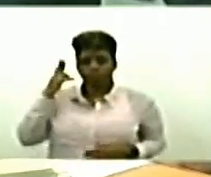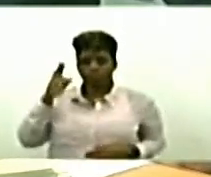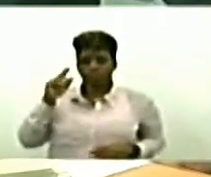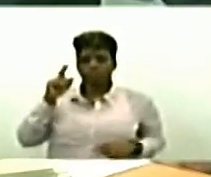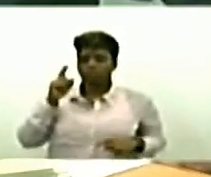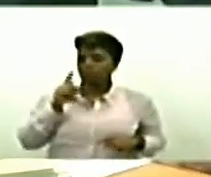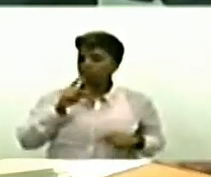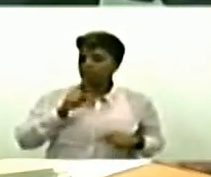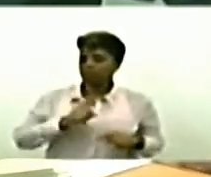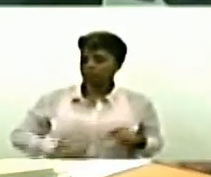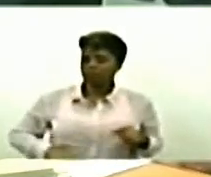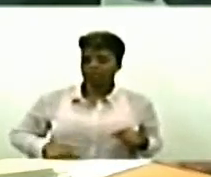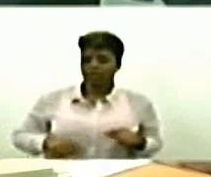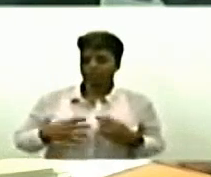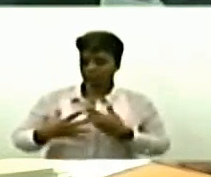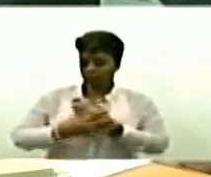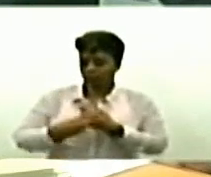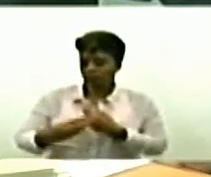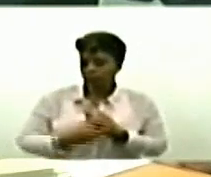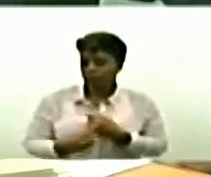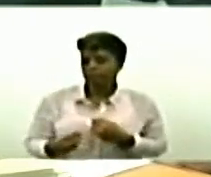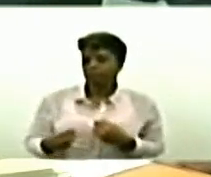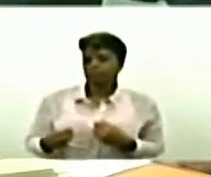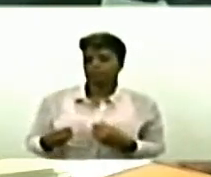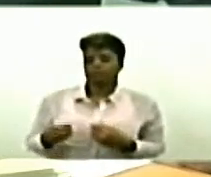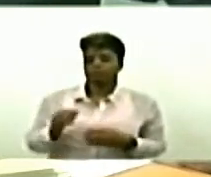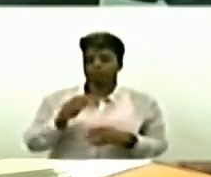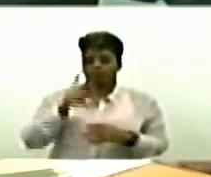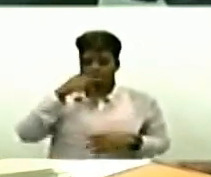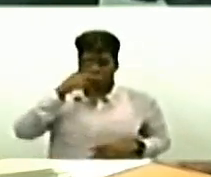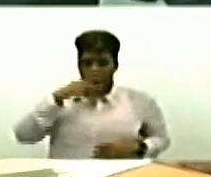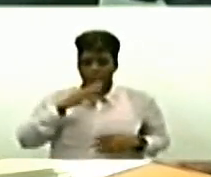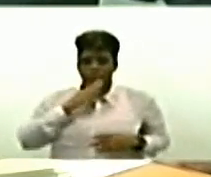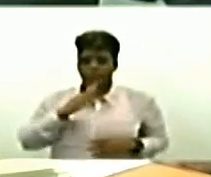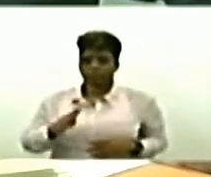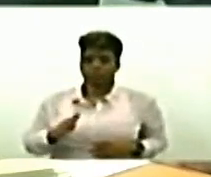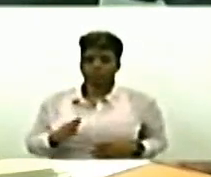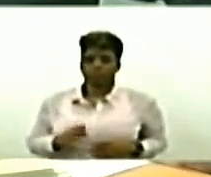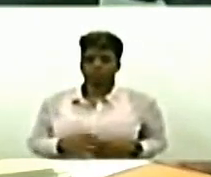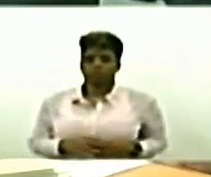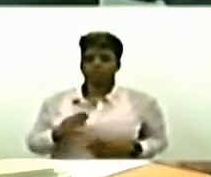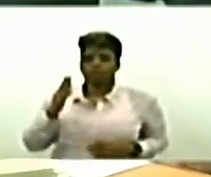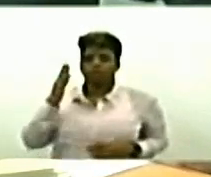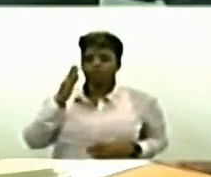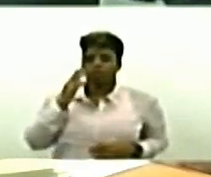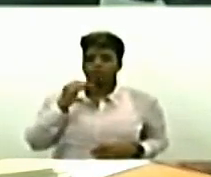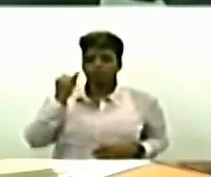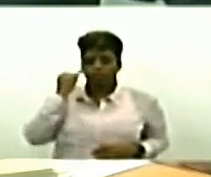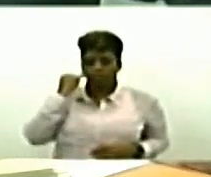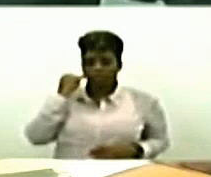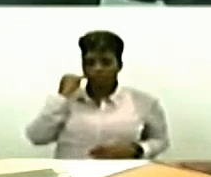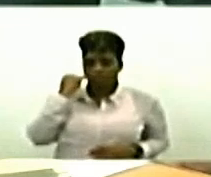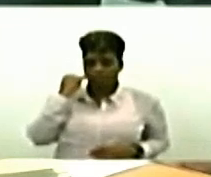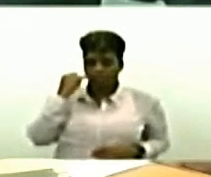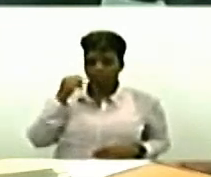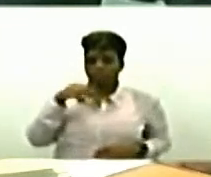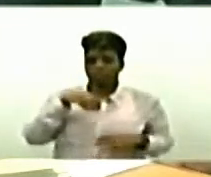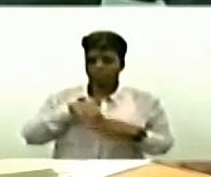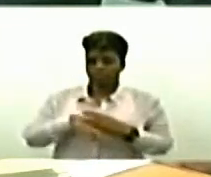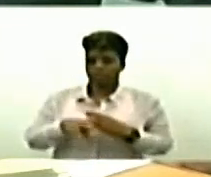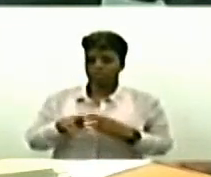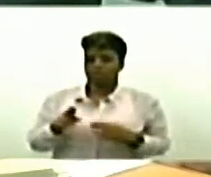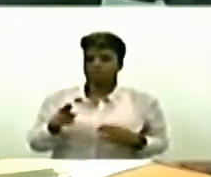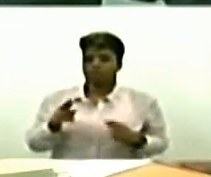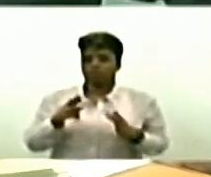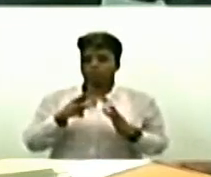cannot imitate, you cannot impersonate. So if it were in regulations, then